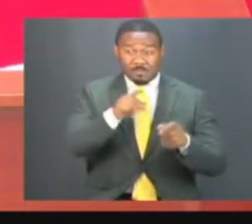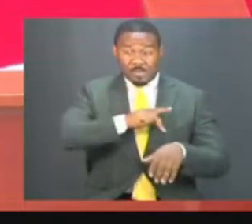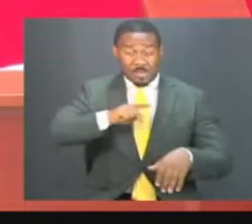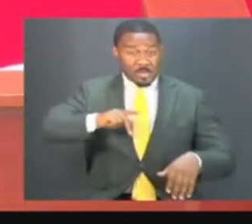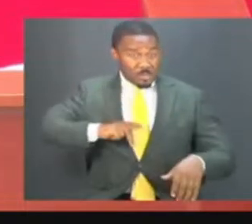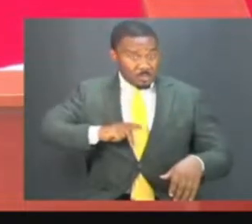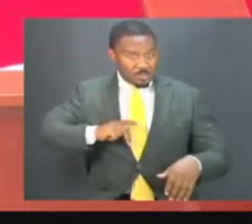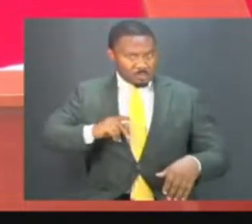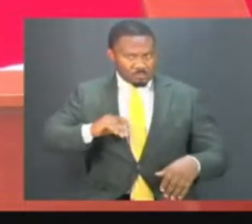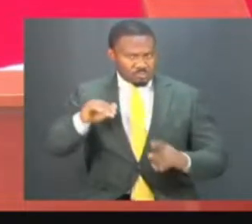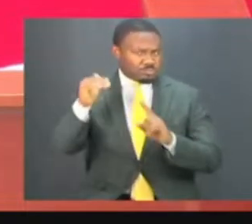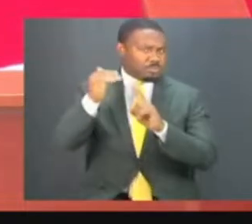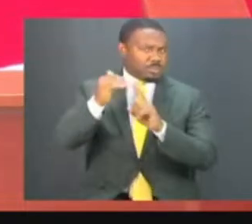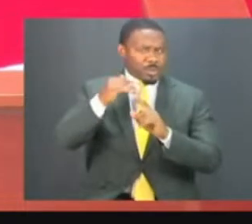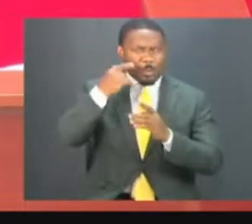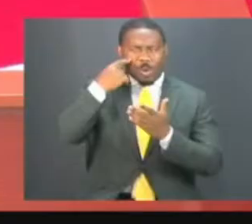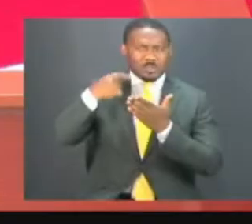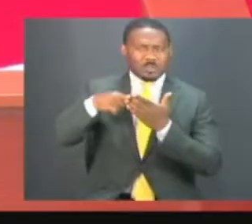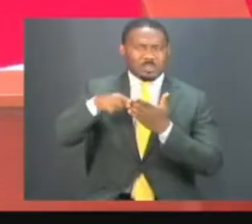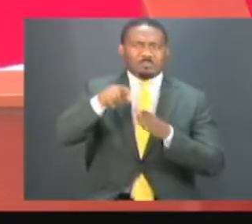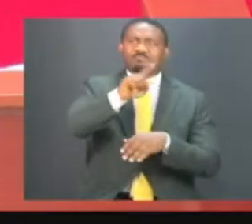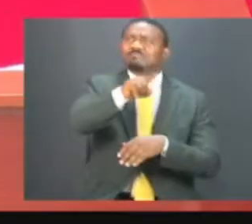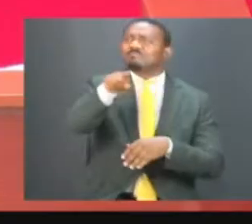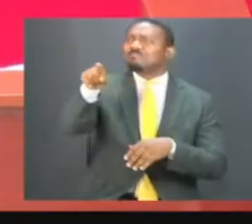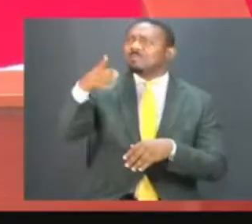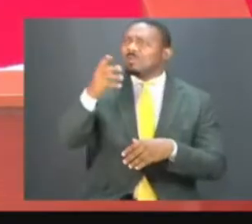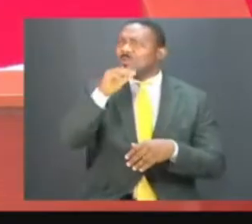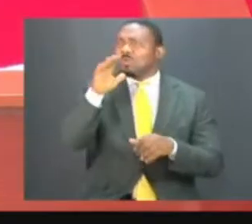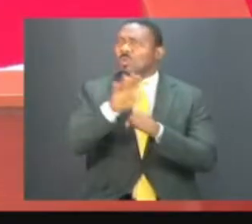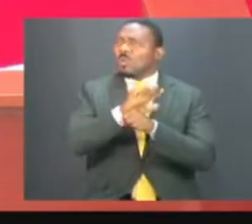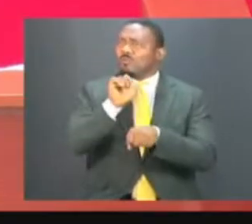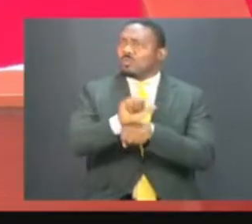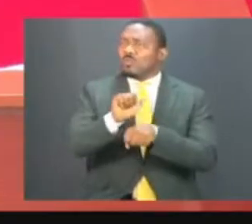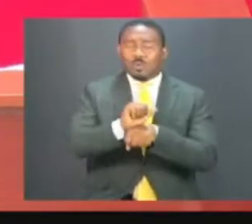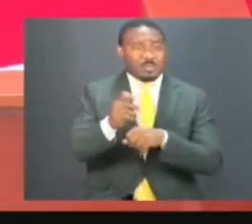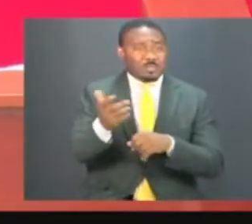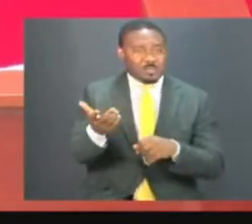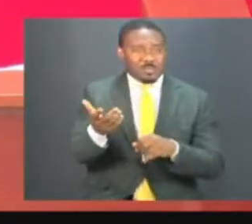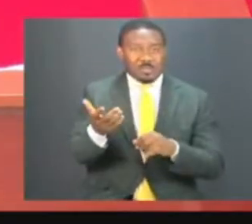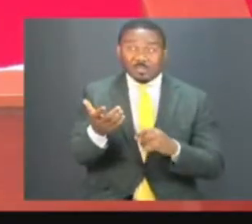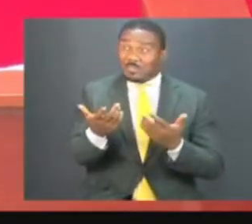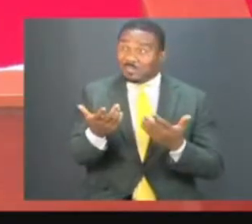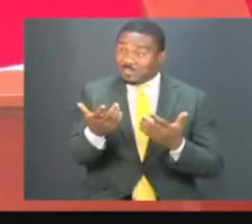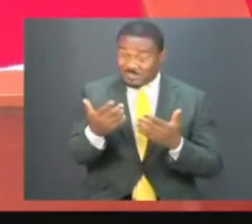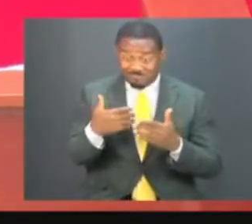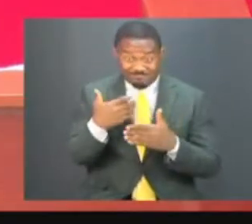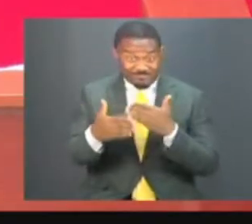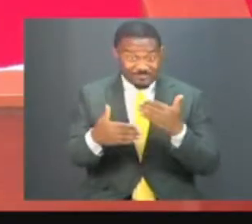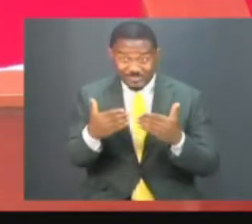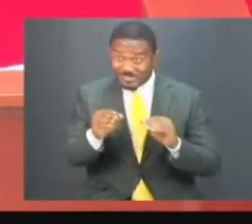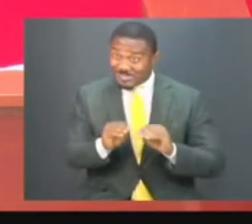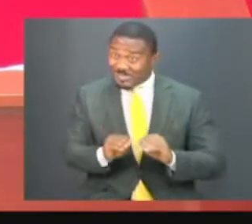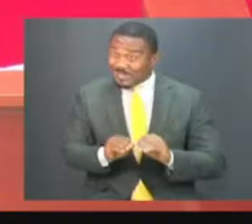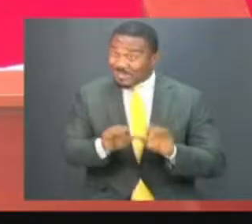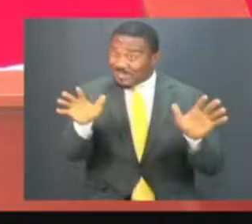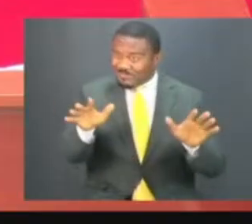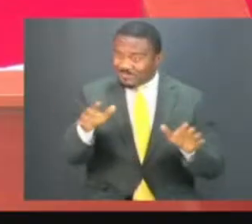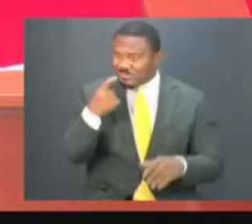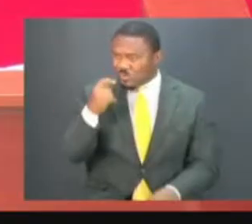of quorum, the procedure is spelled out in Order